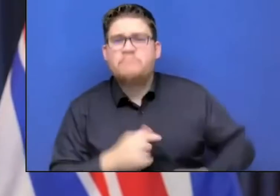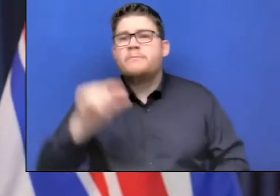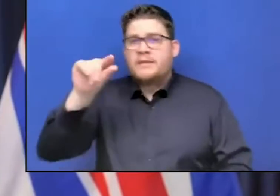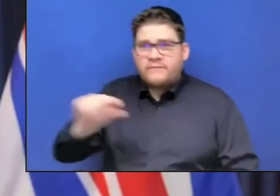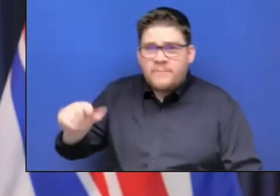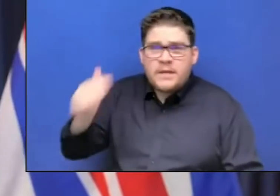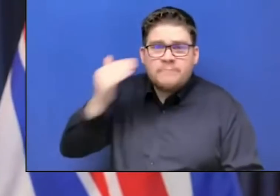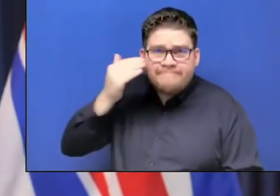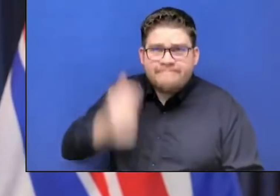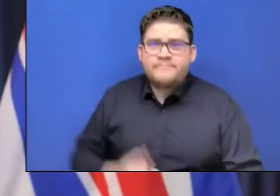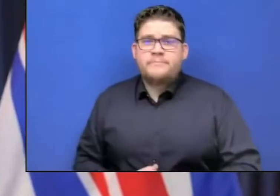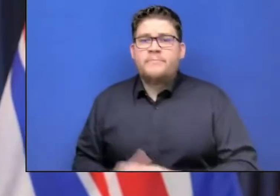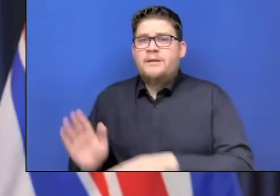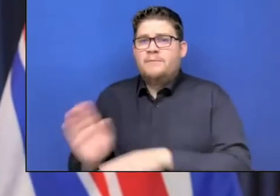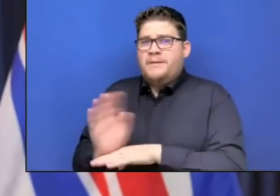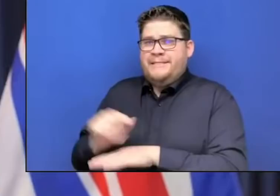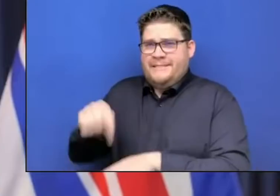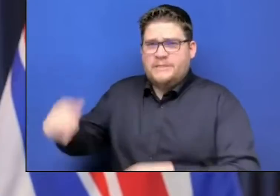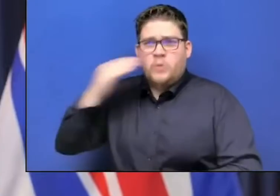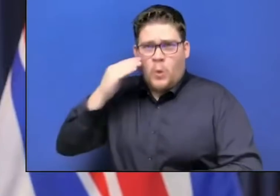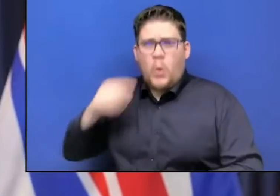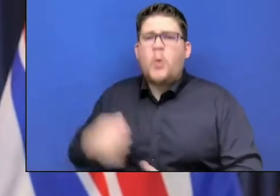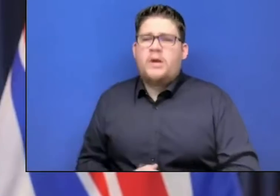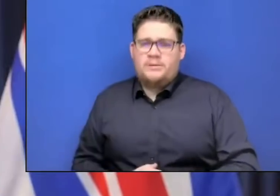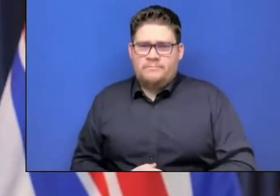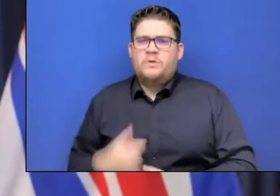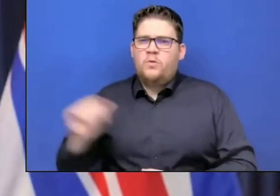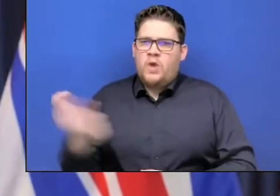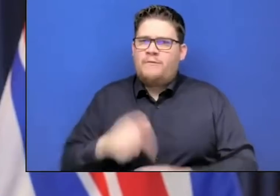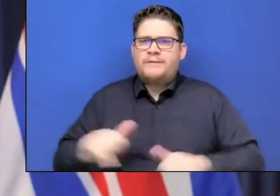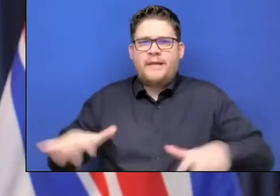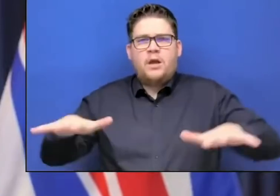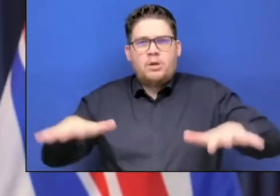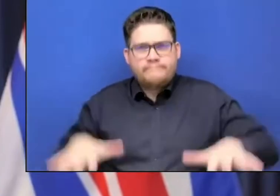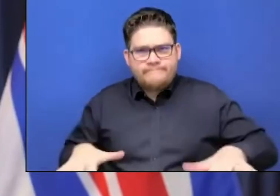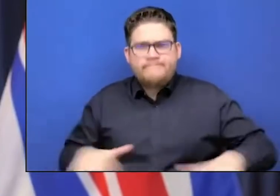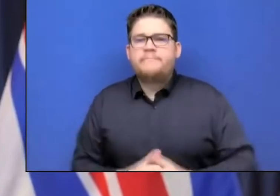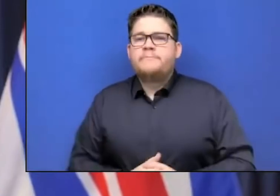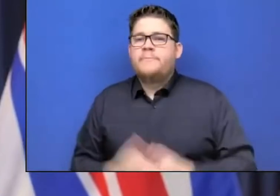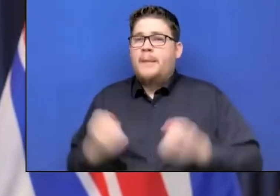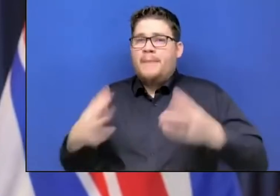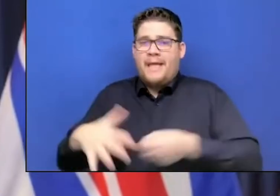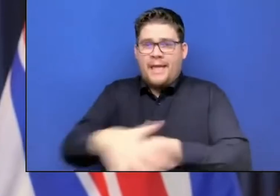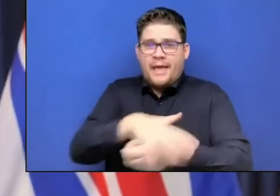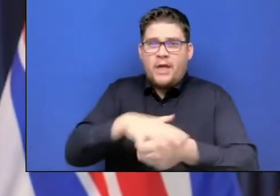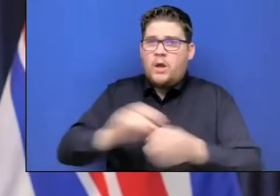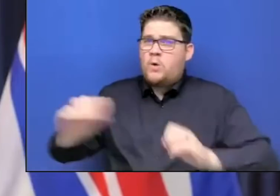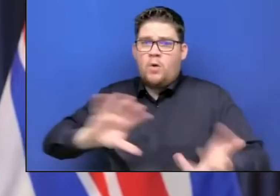to remain calm. There are many areas where there are not disruptions and goods are able to flow. Getting